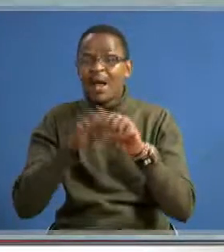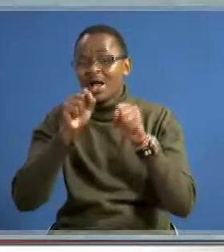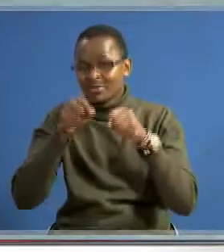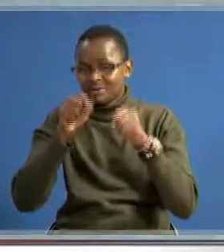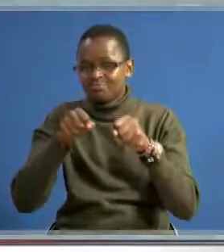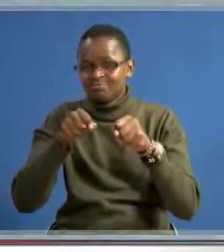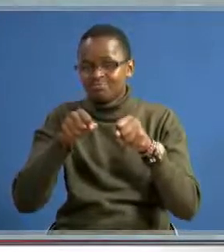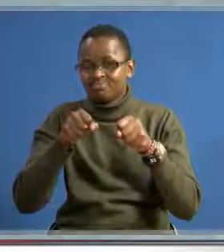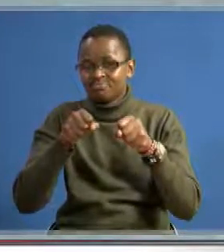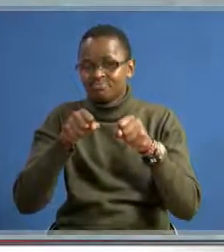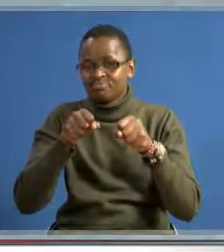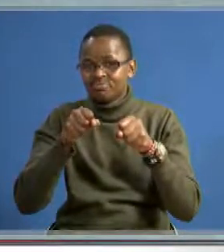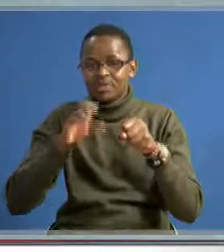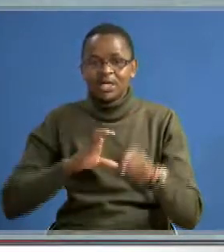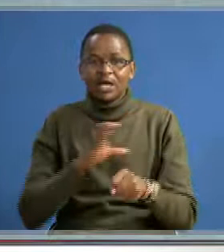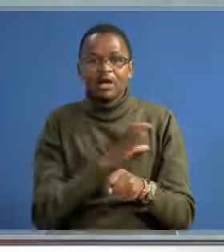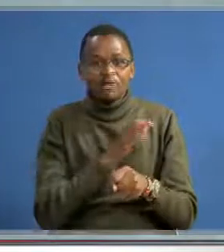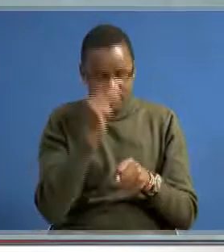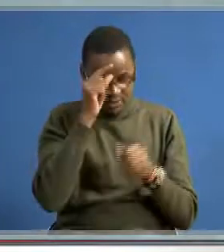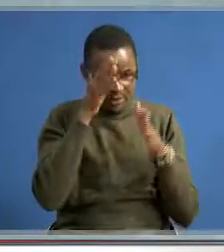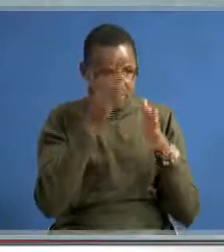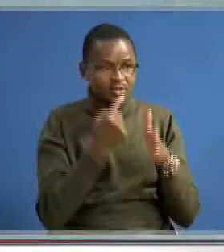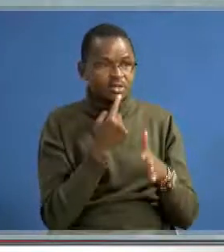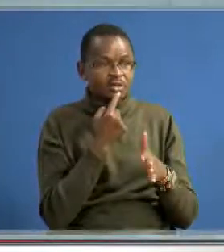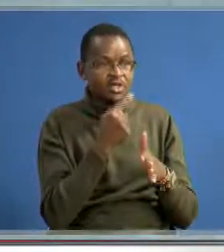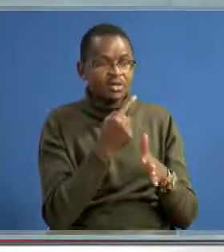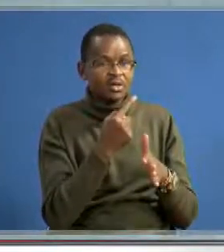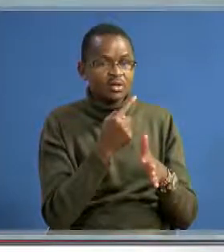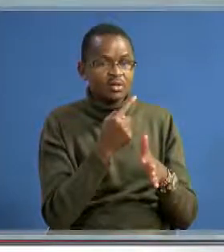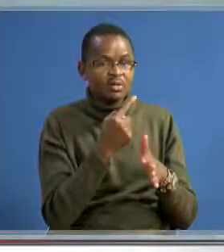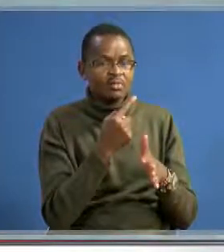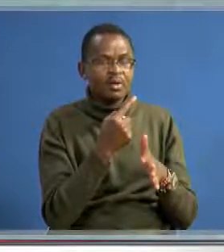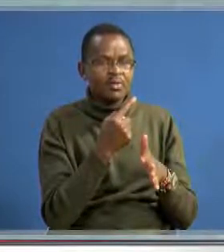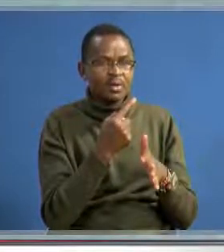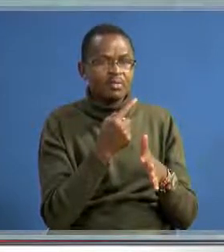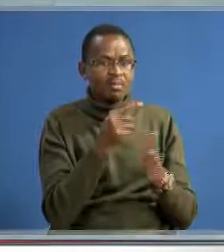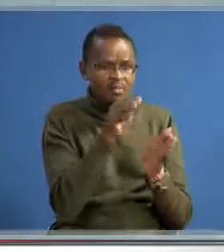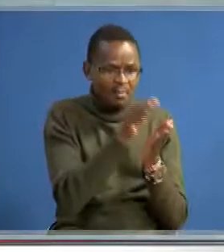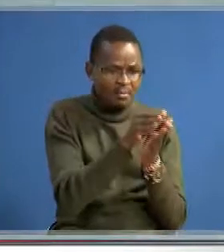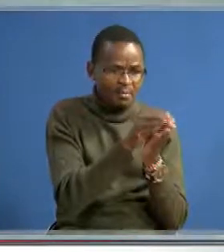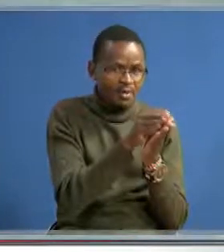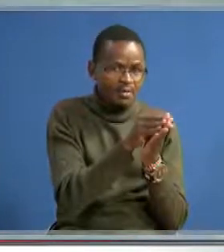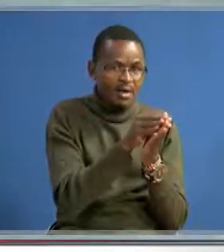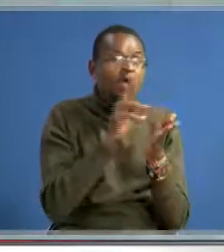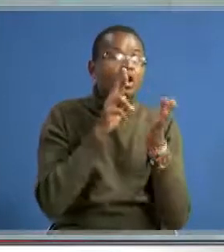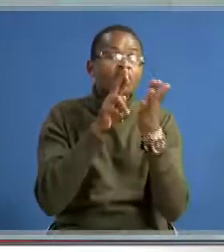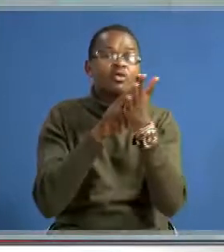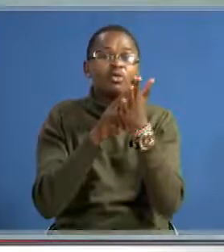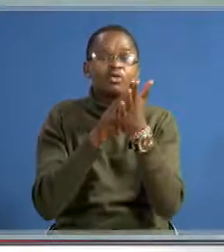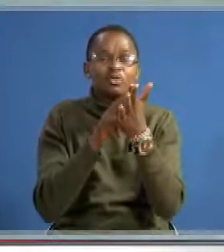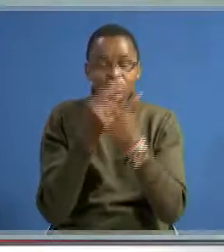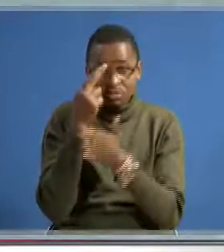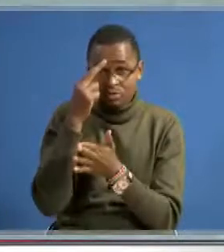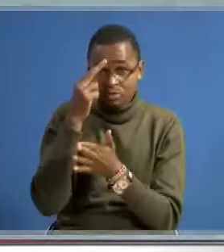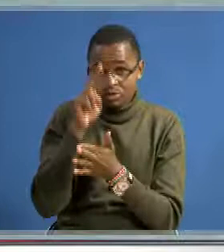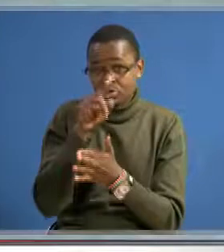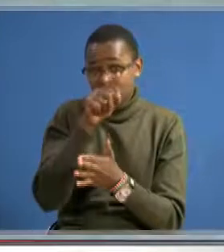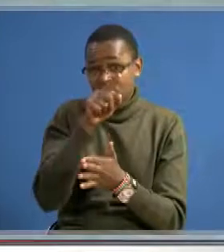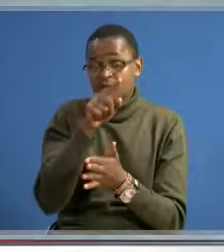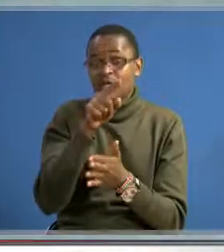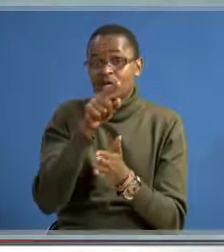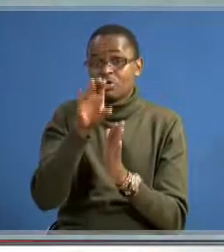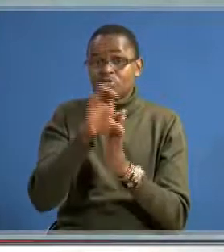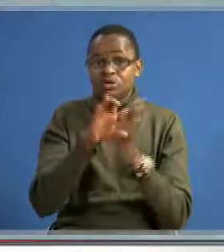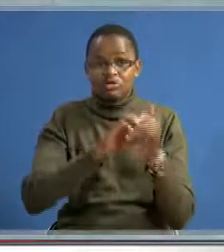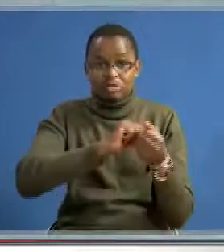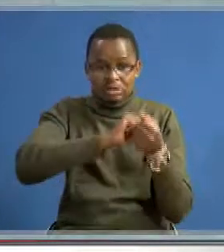as possible. The Council of Governors are said to be compiling a report to seek constitution change through a